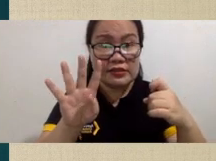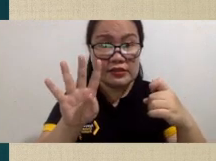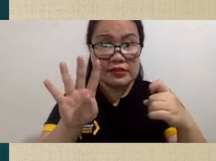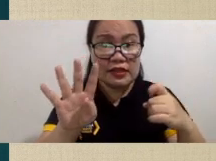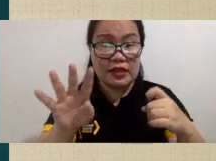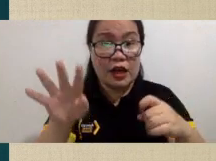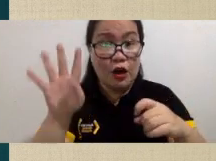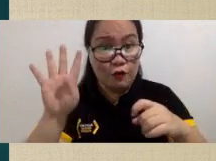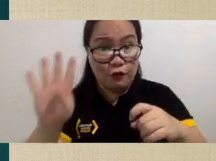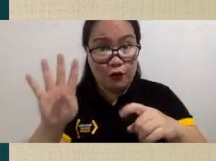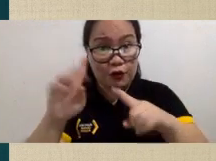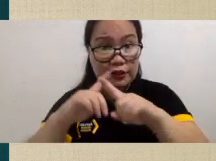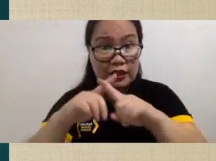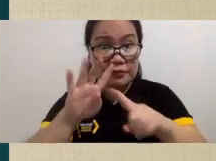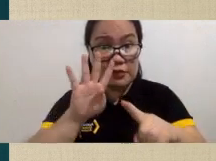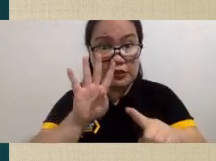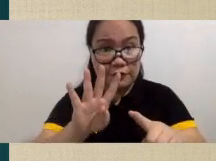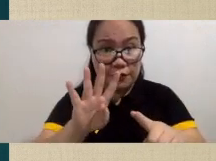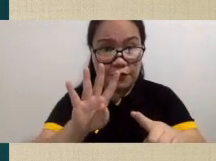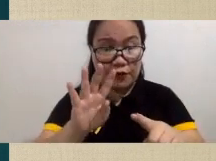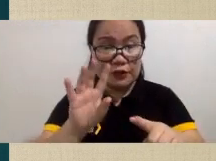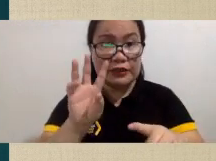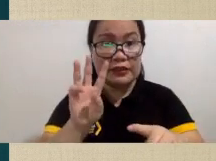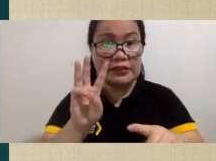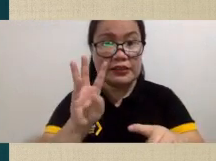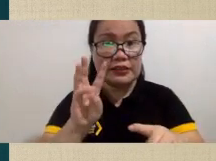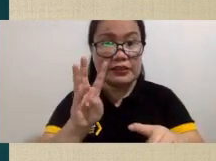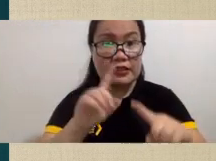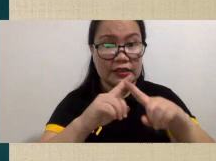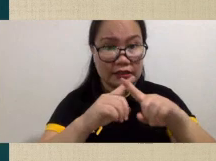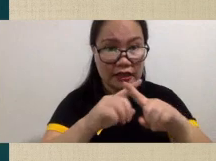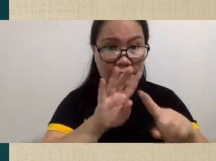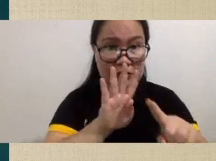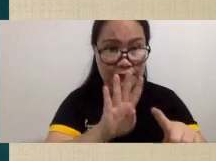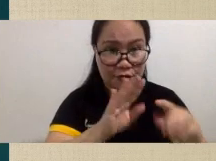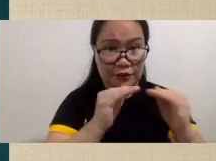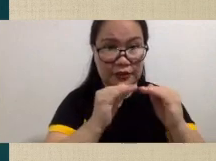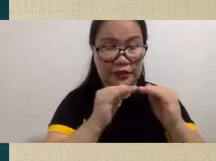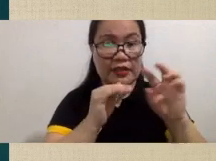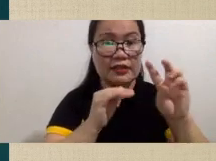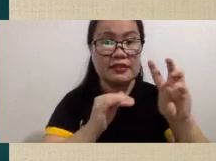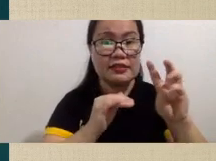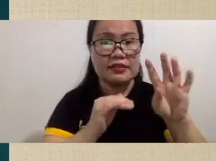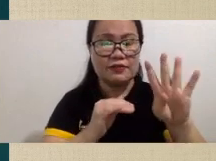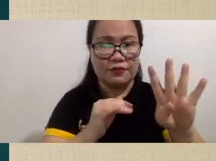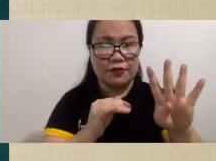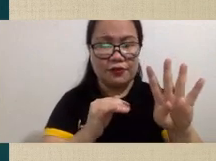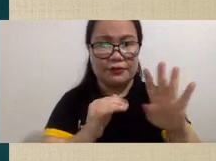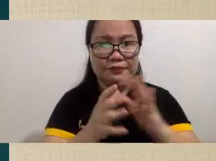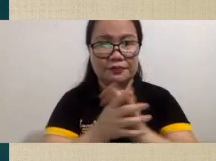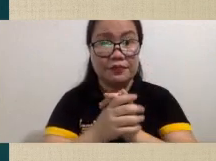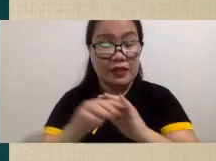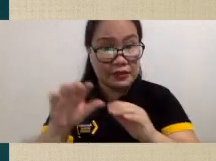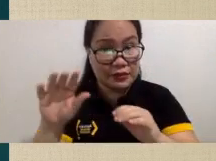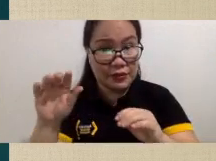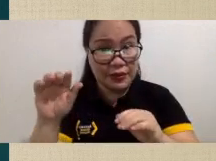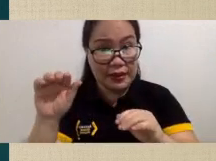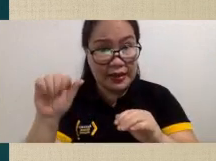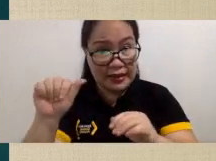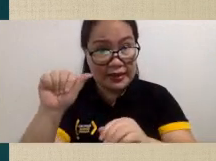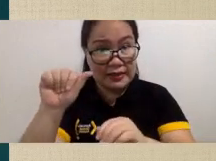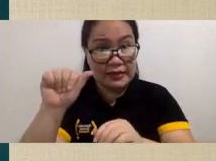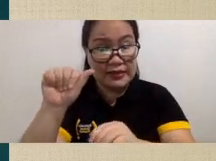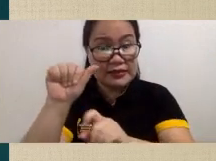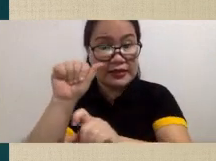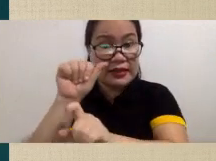bakit 4? Kasi 4 times 4, 16 times 4, 64. So, etong a na